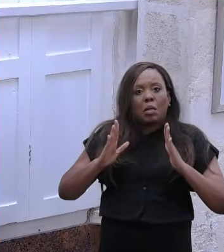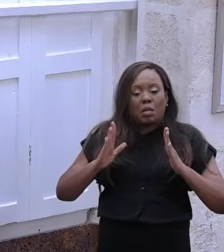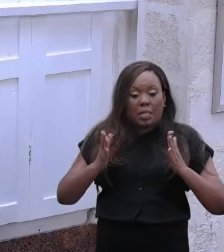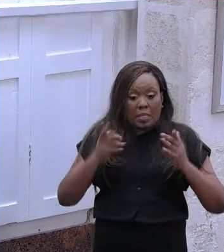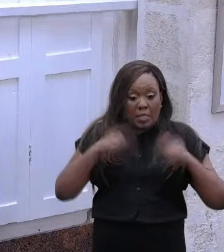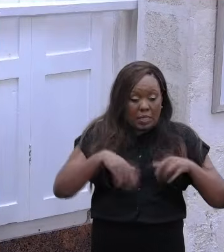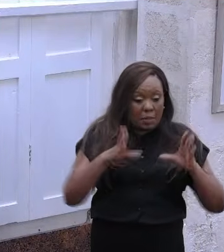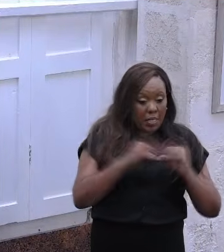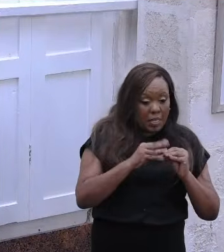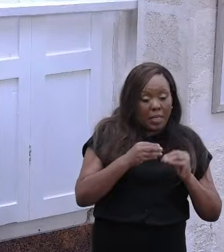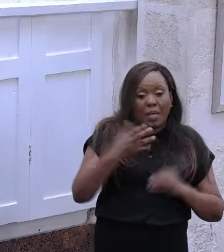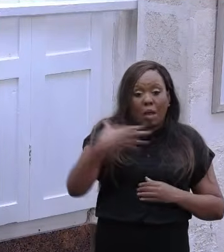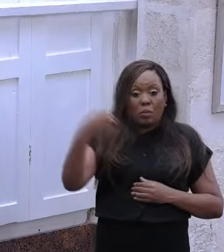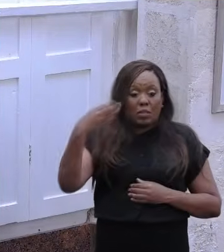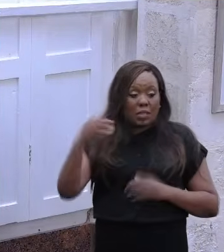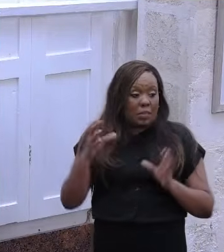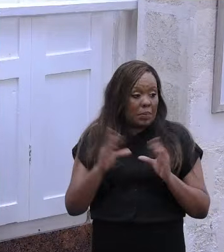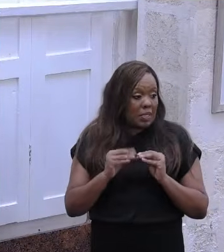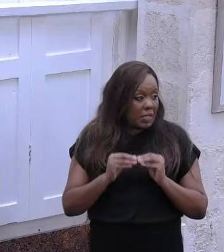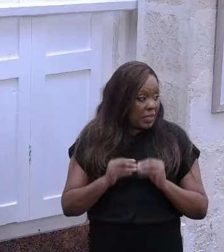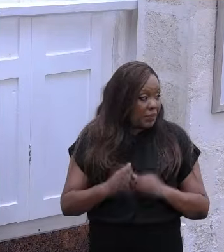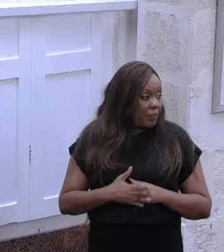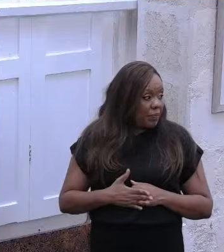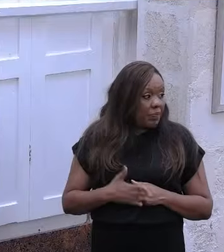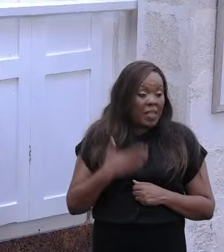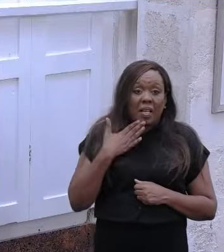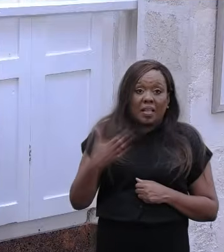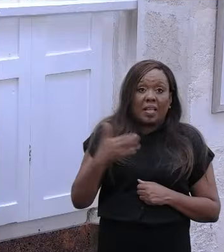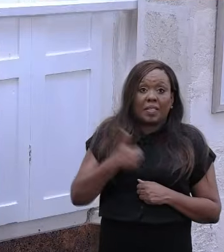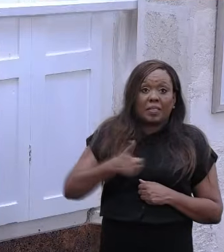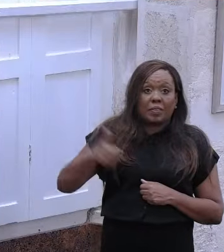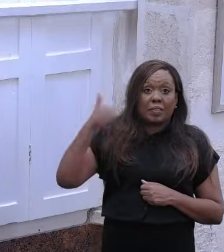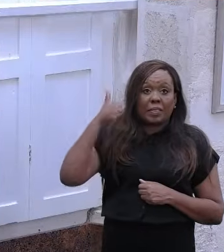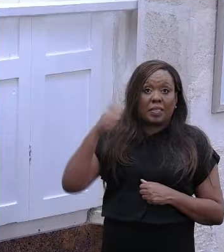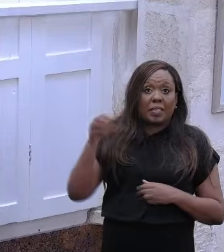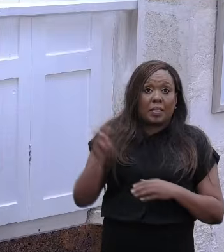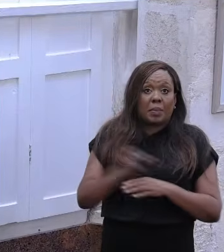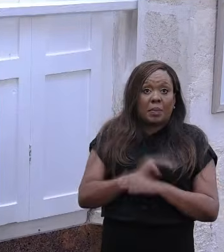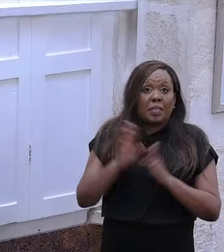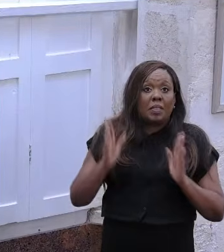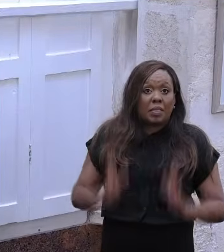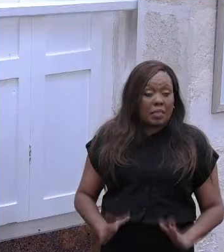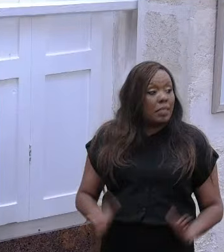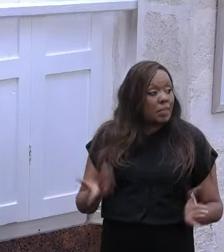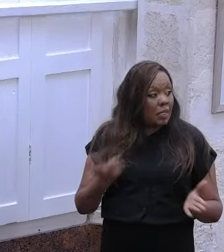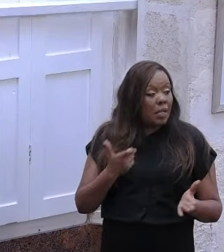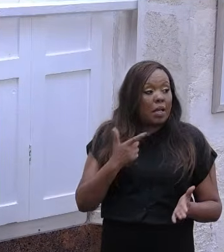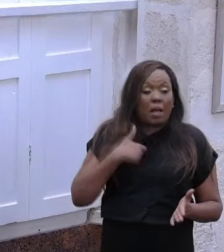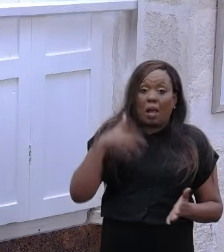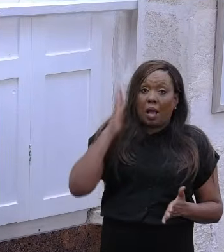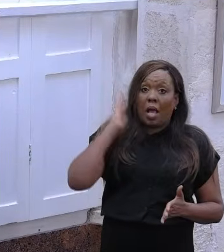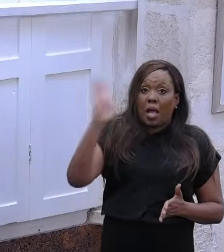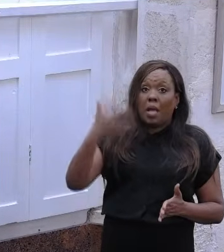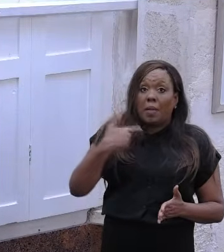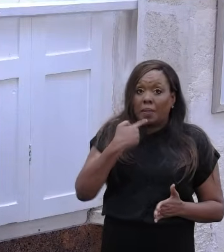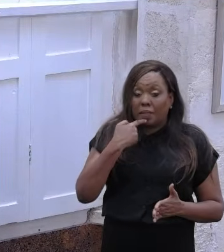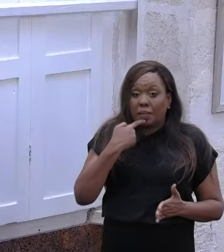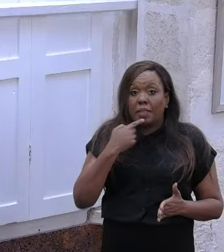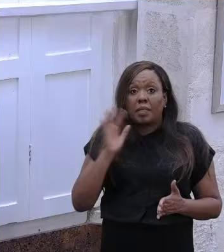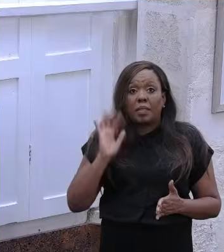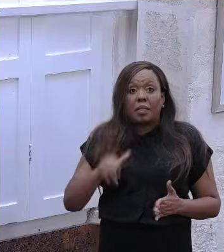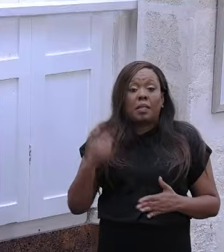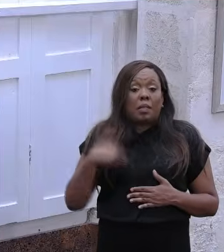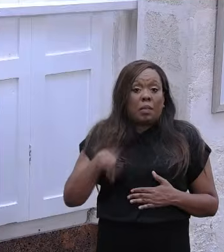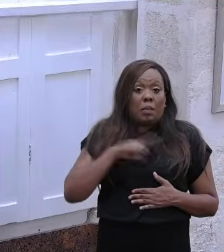committee. Thank you, Senior Minister. And what I can say on this point, that we